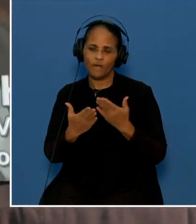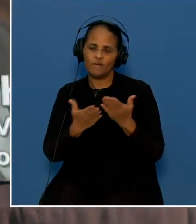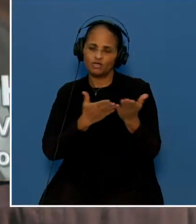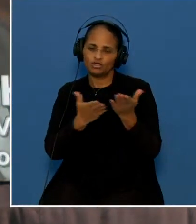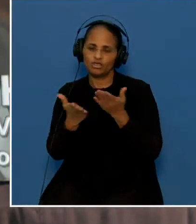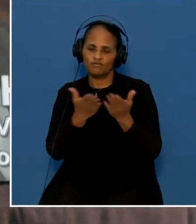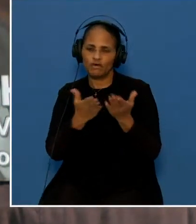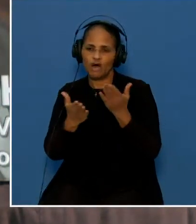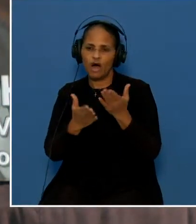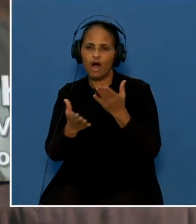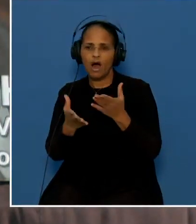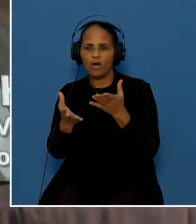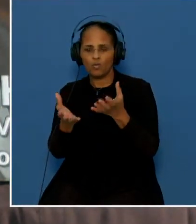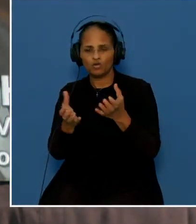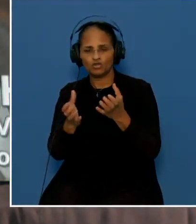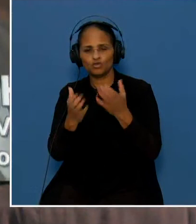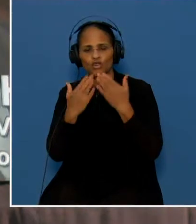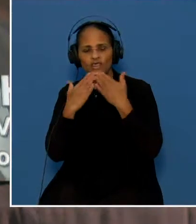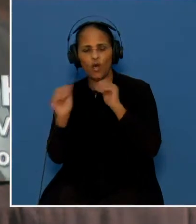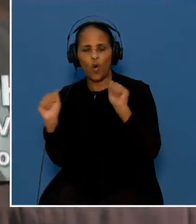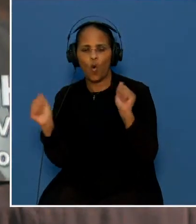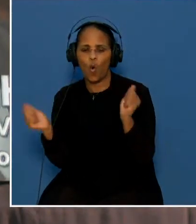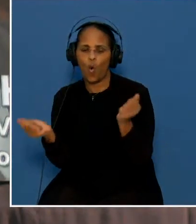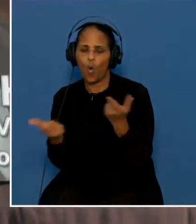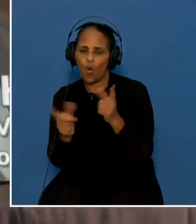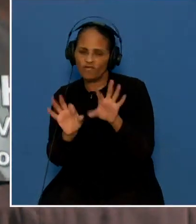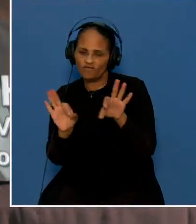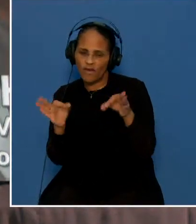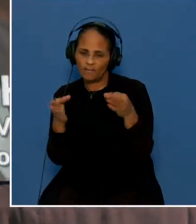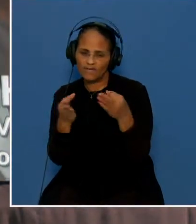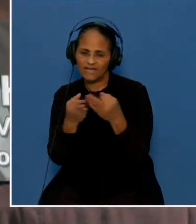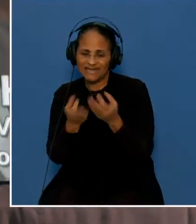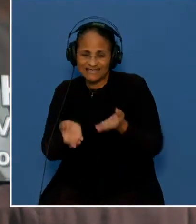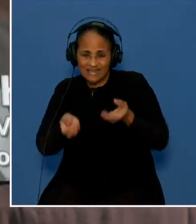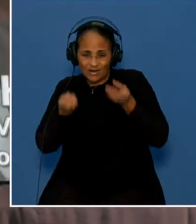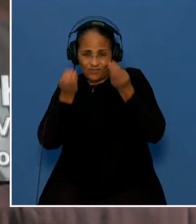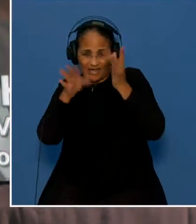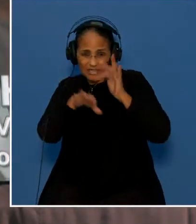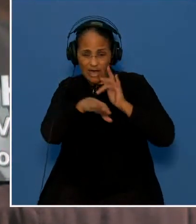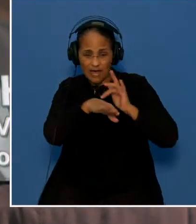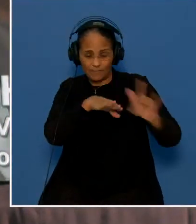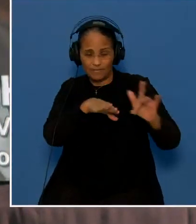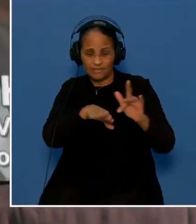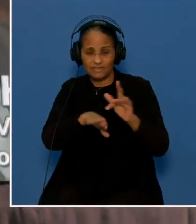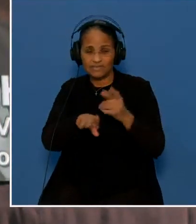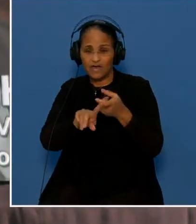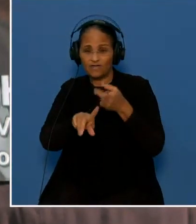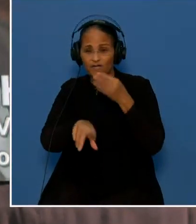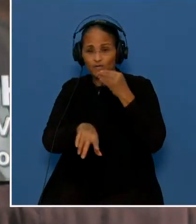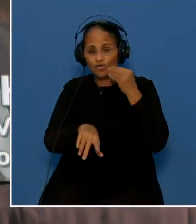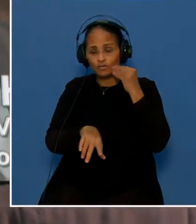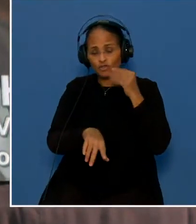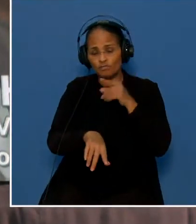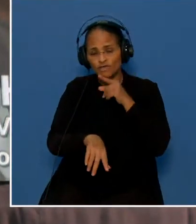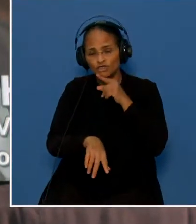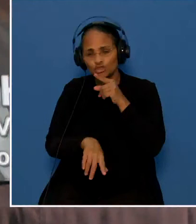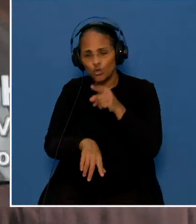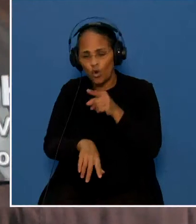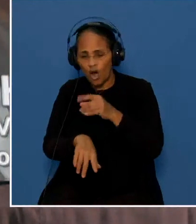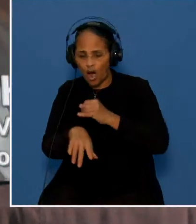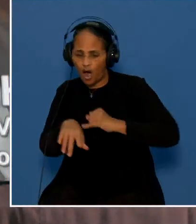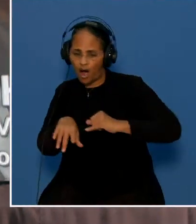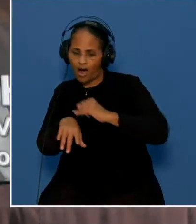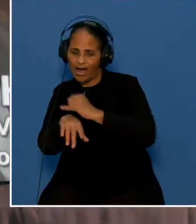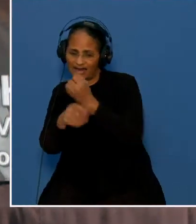thank all of the families for also sacrificing your absence away from your homes to ensure that our island home remains